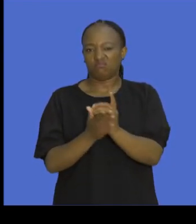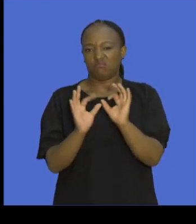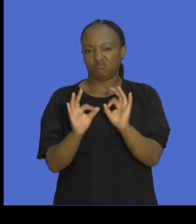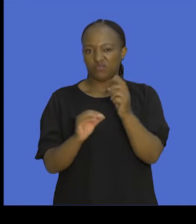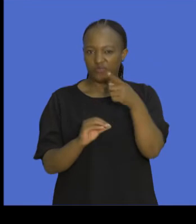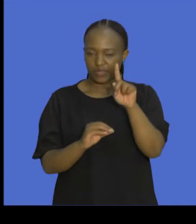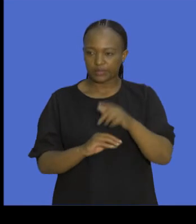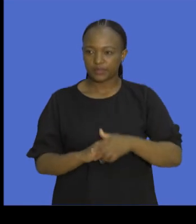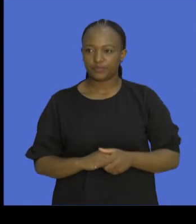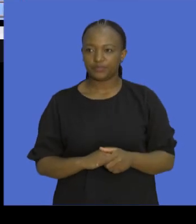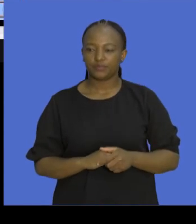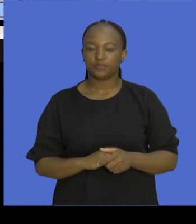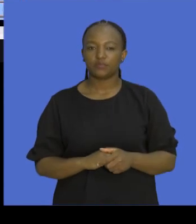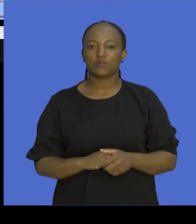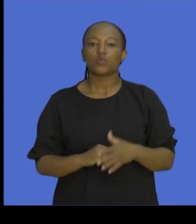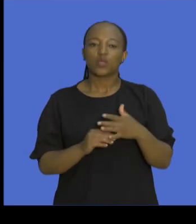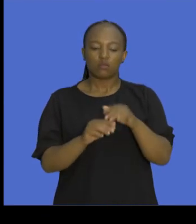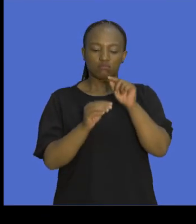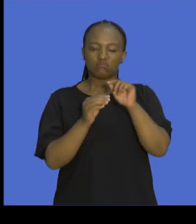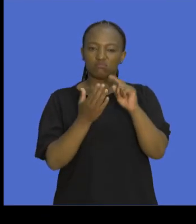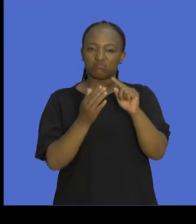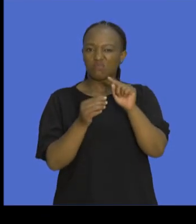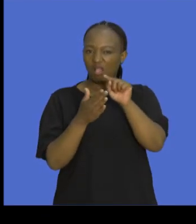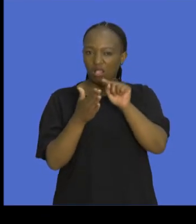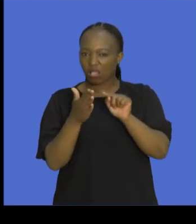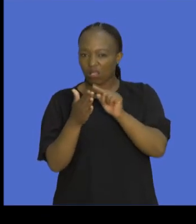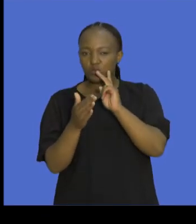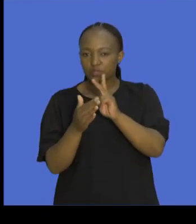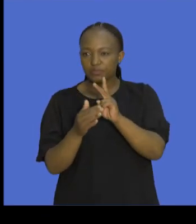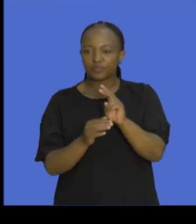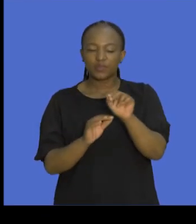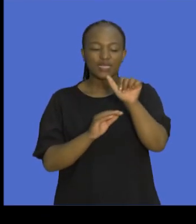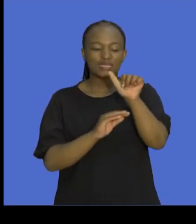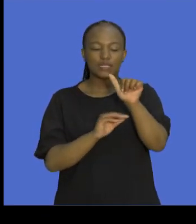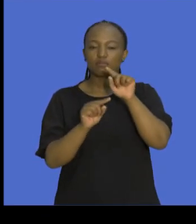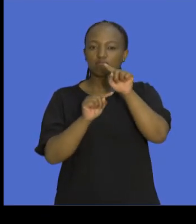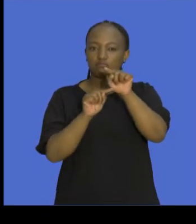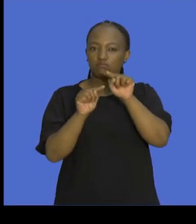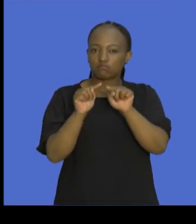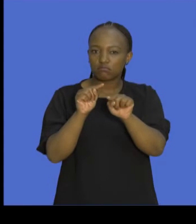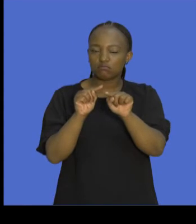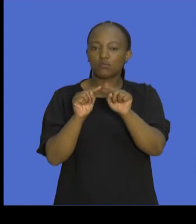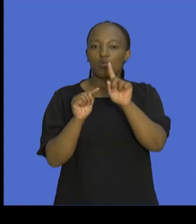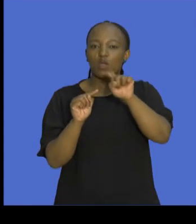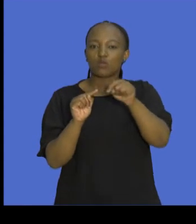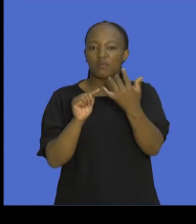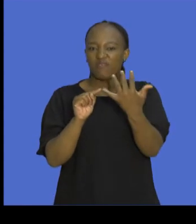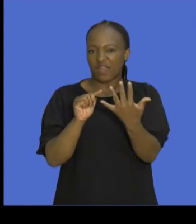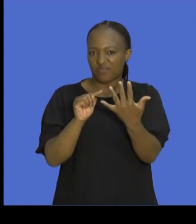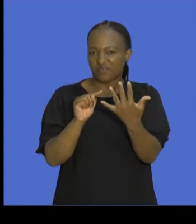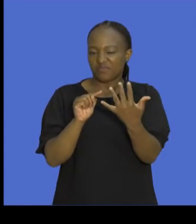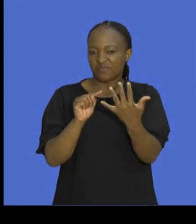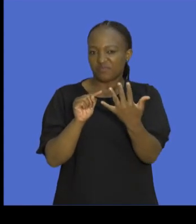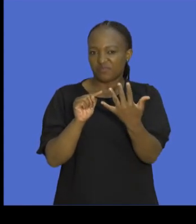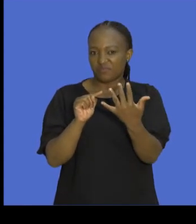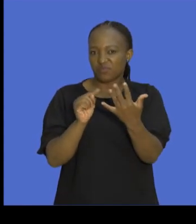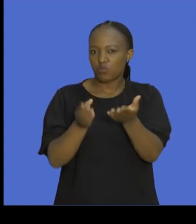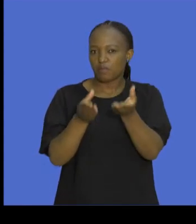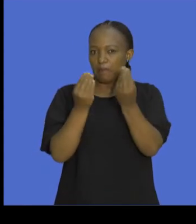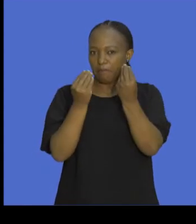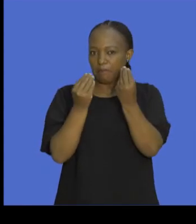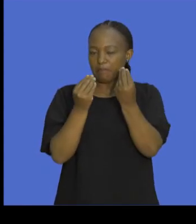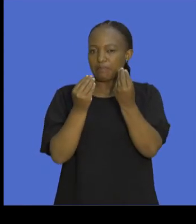we can even verify that from the calculator, okay? 6 divided by 1.5, we